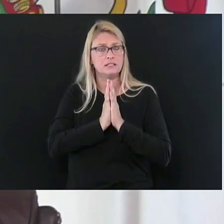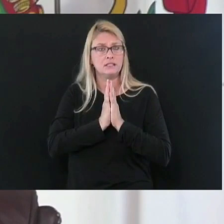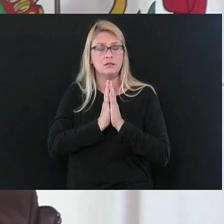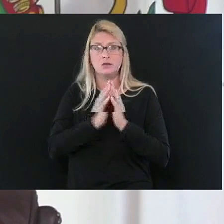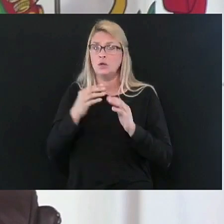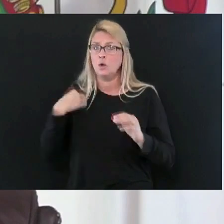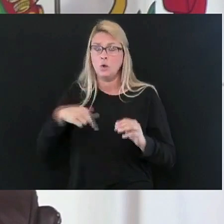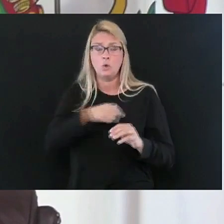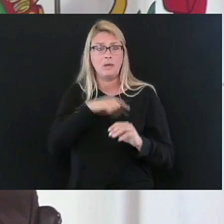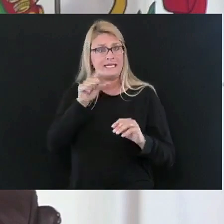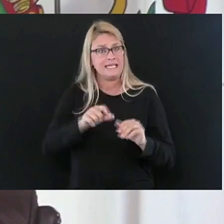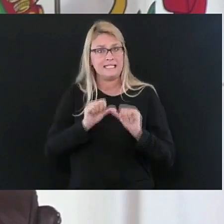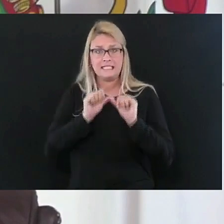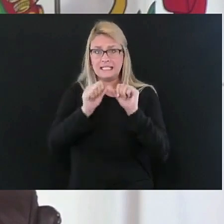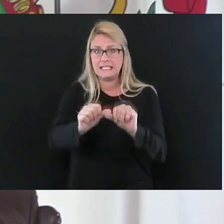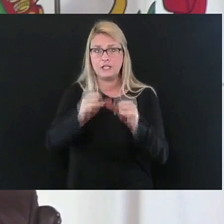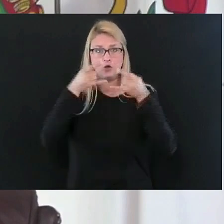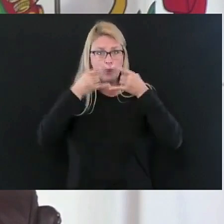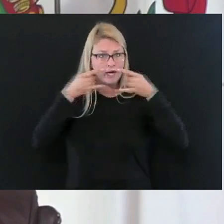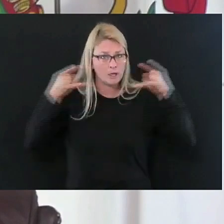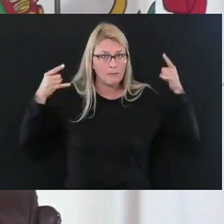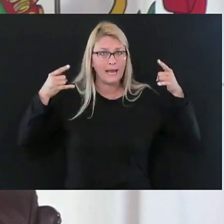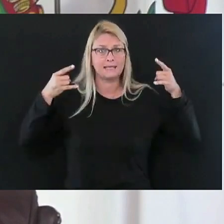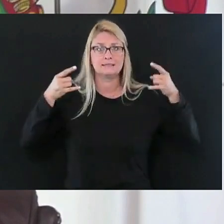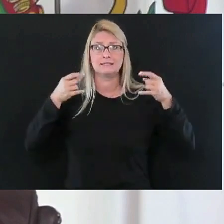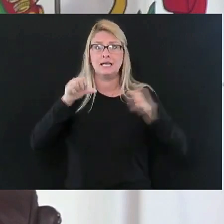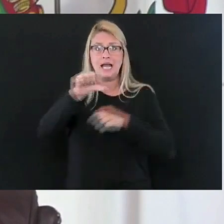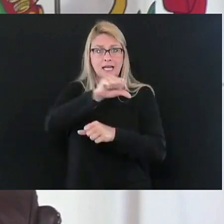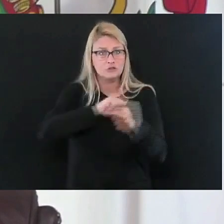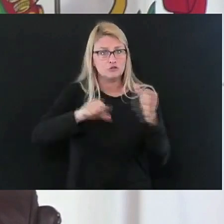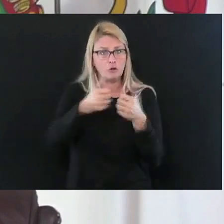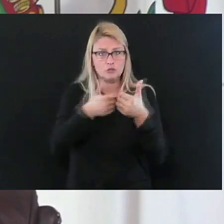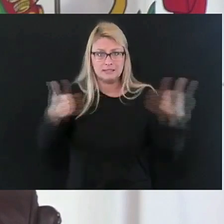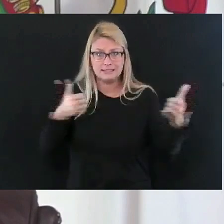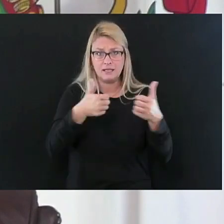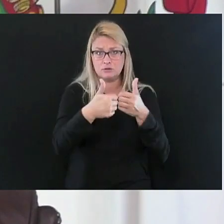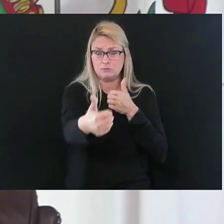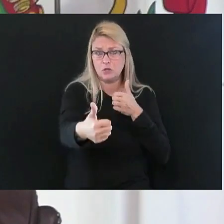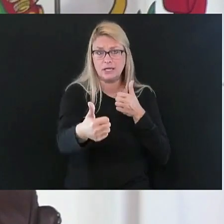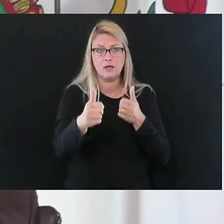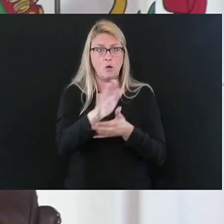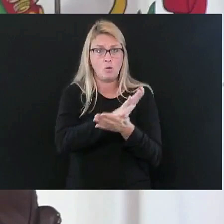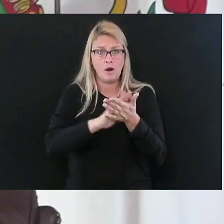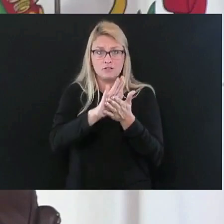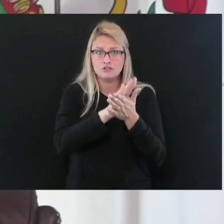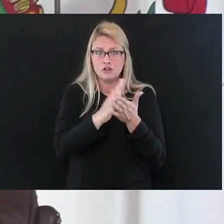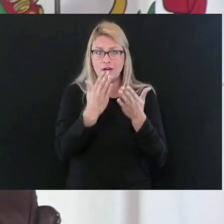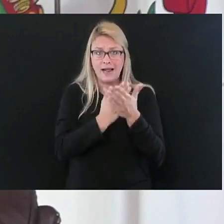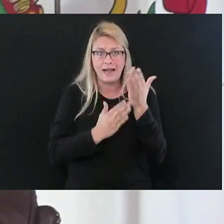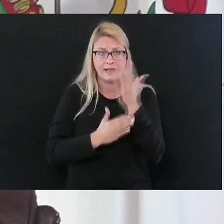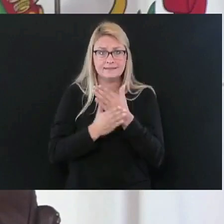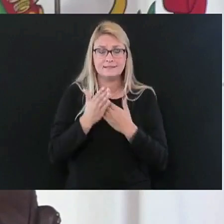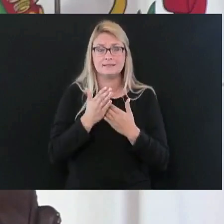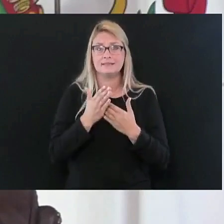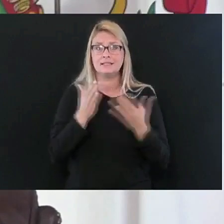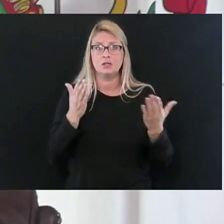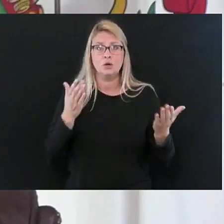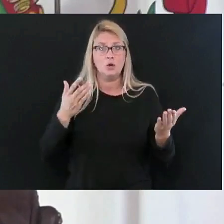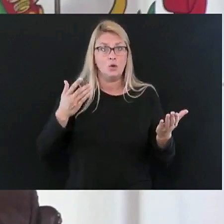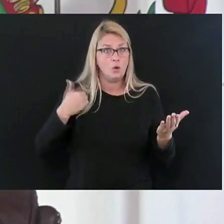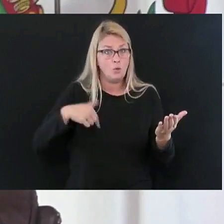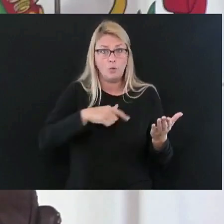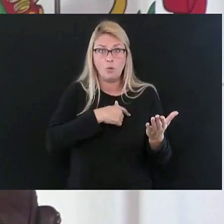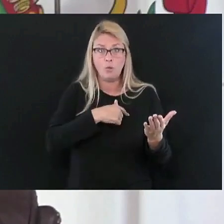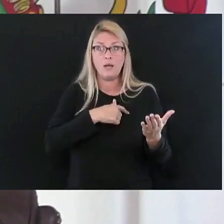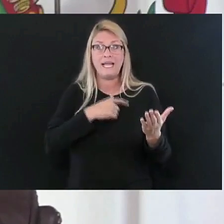continue to wear our mask and stay and follow the guidelines, and absolutely without any question, if we